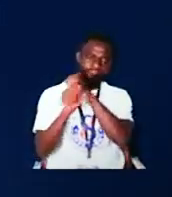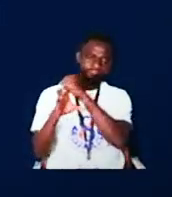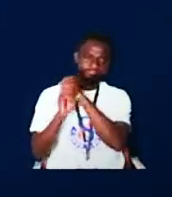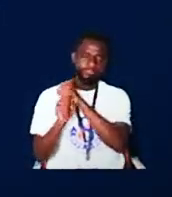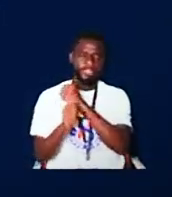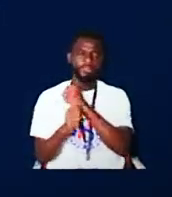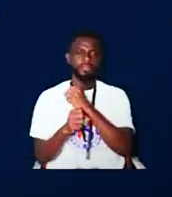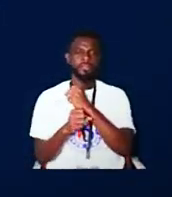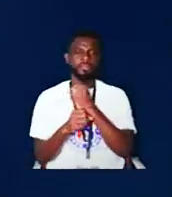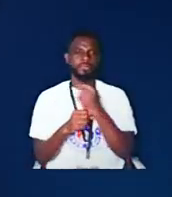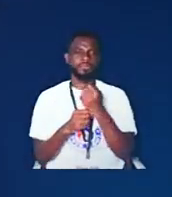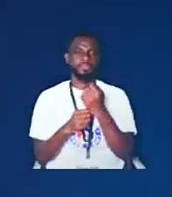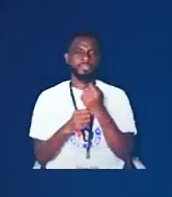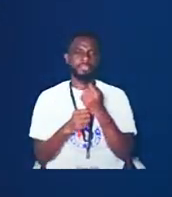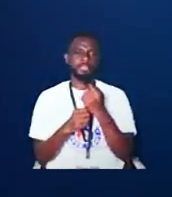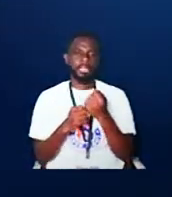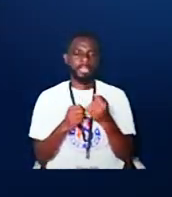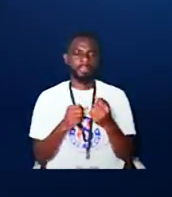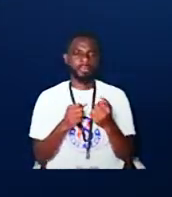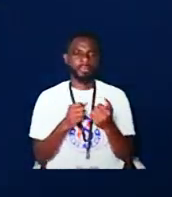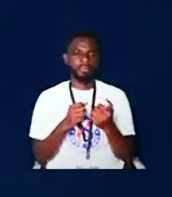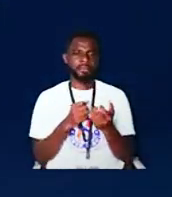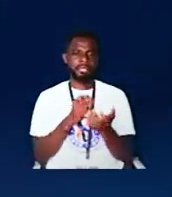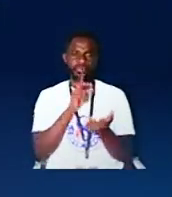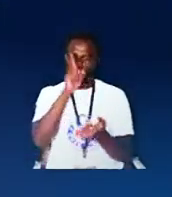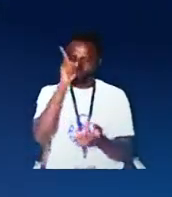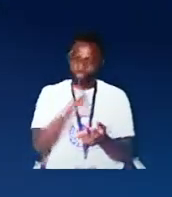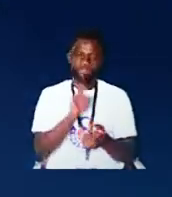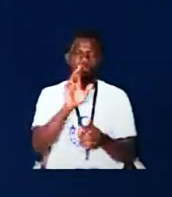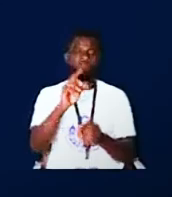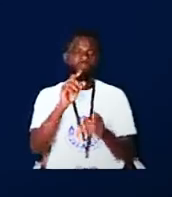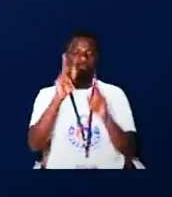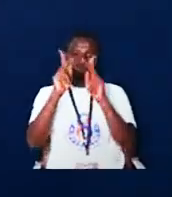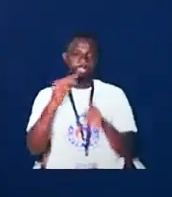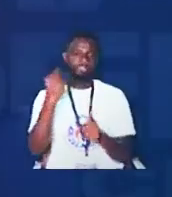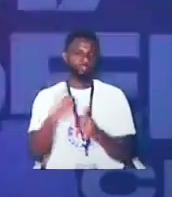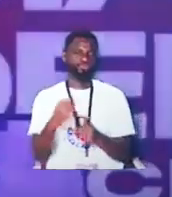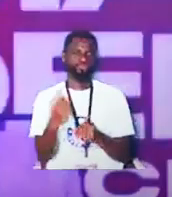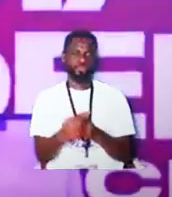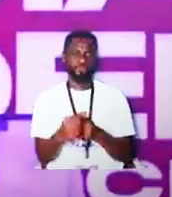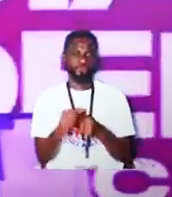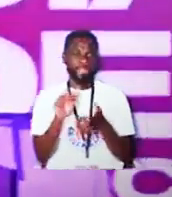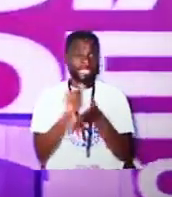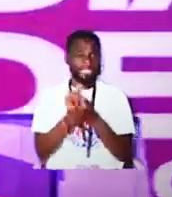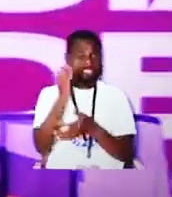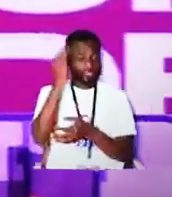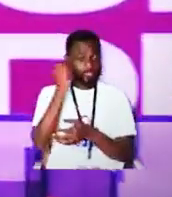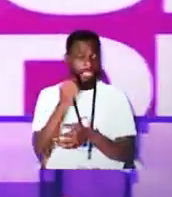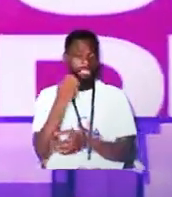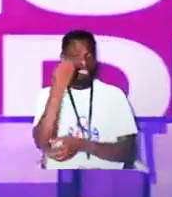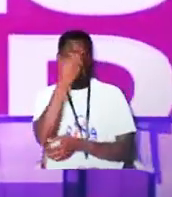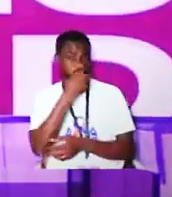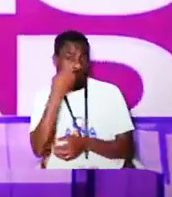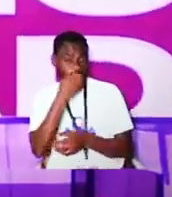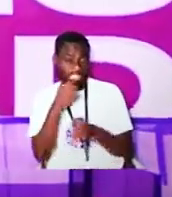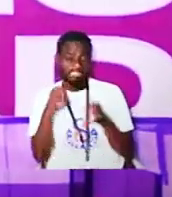one's word. That is why among the Europeans and the